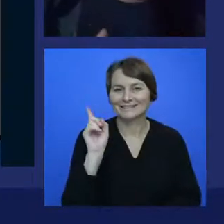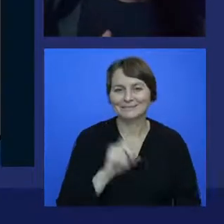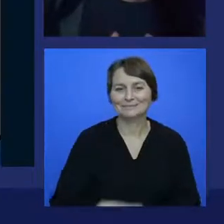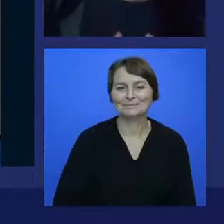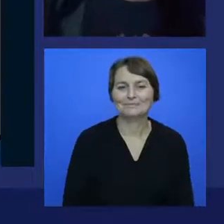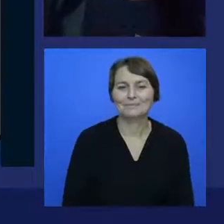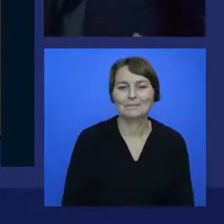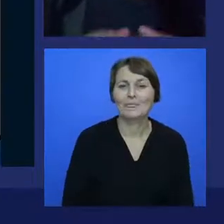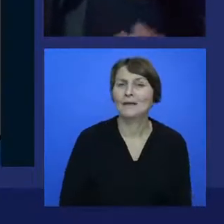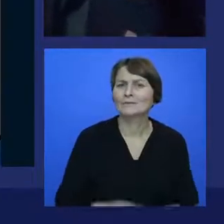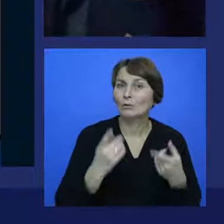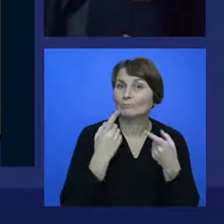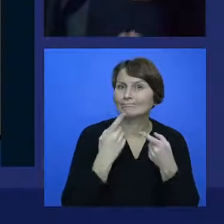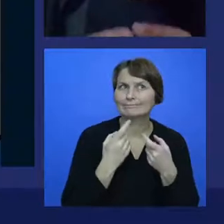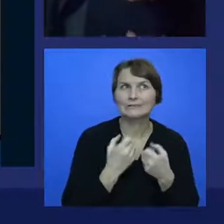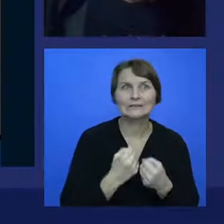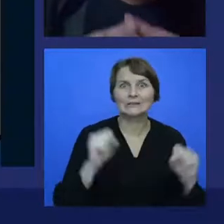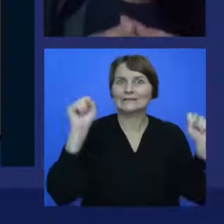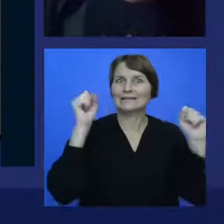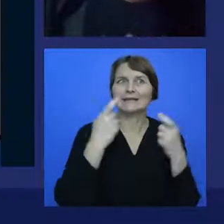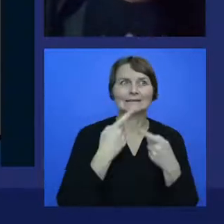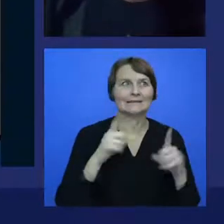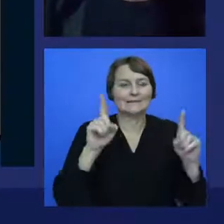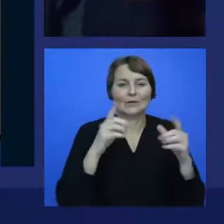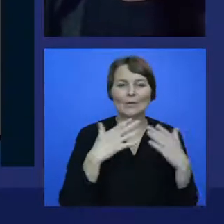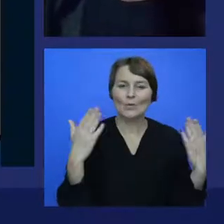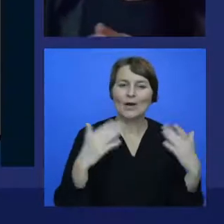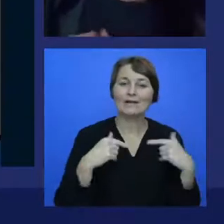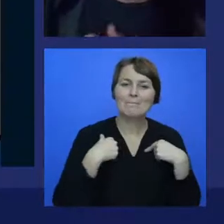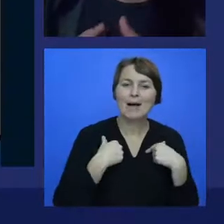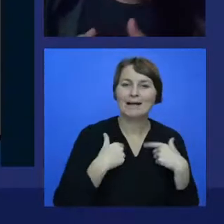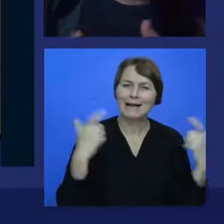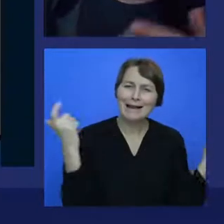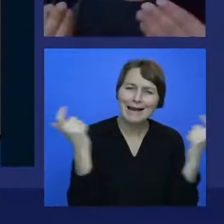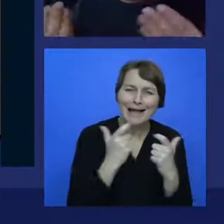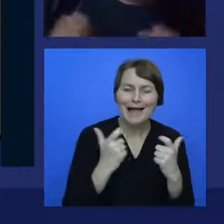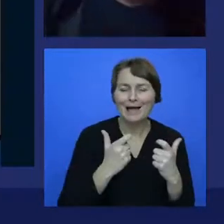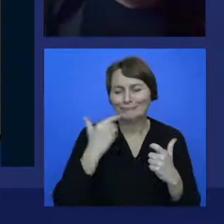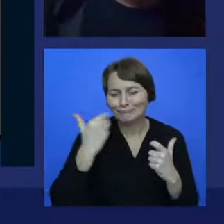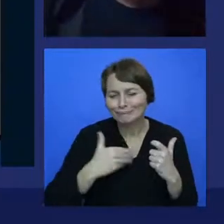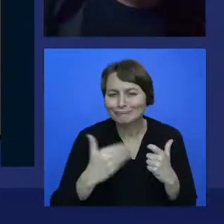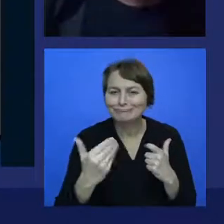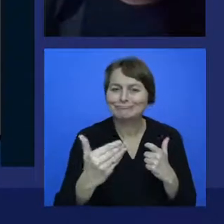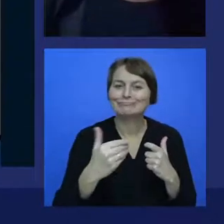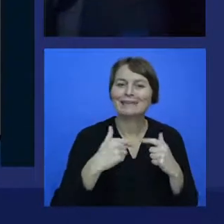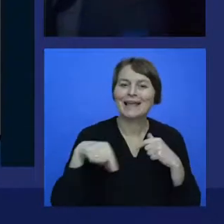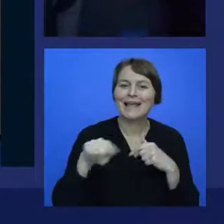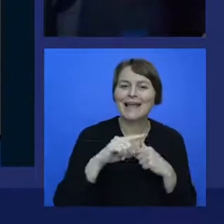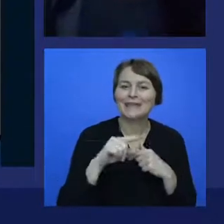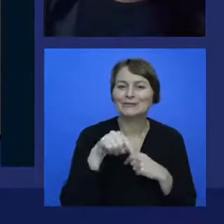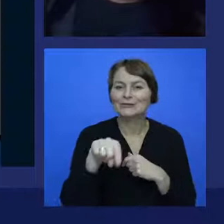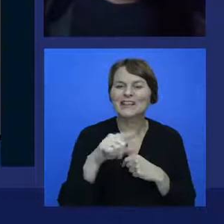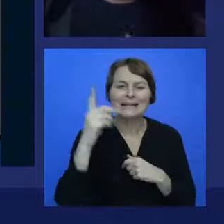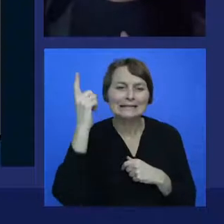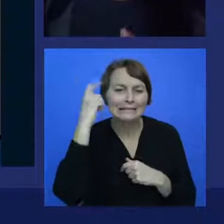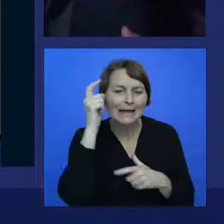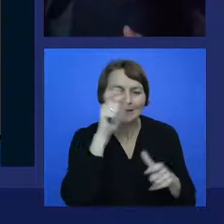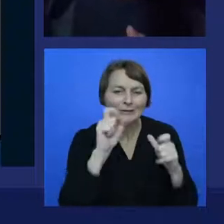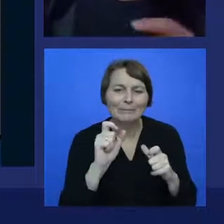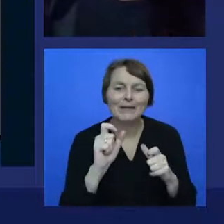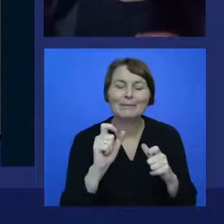what is success? To laugh often and much, to win the respect of intelligent people and the affection of